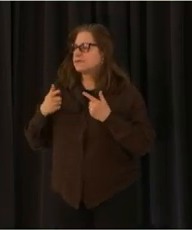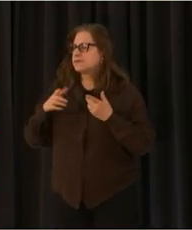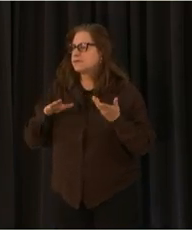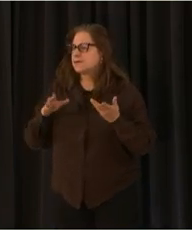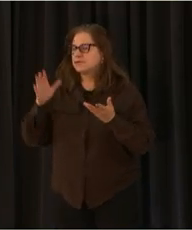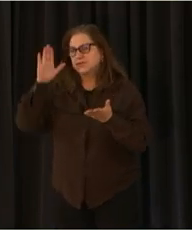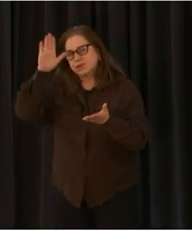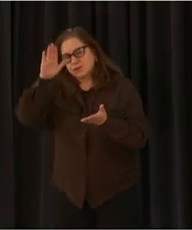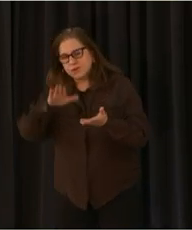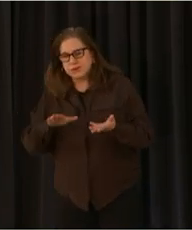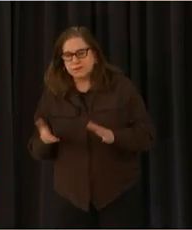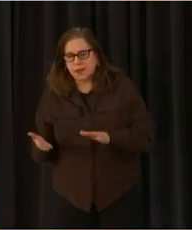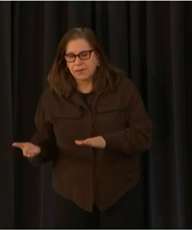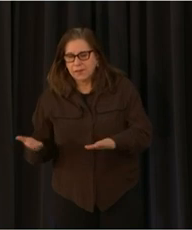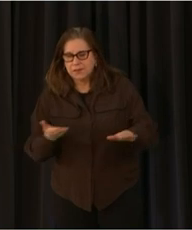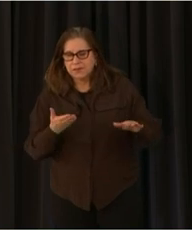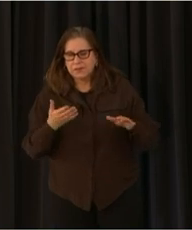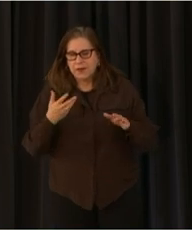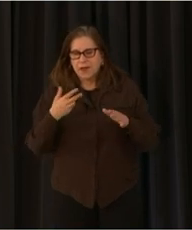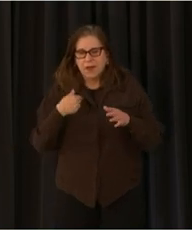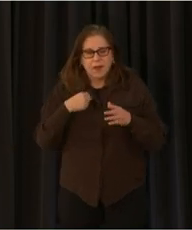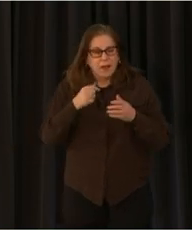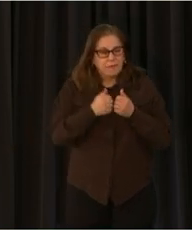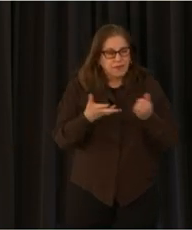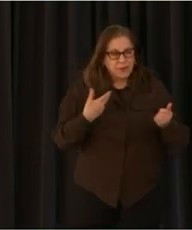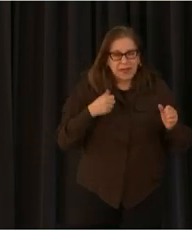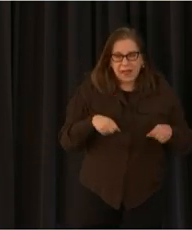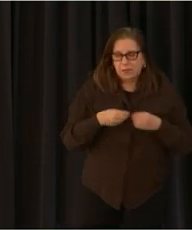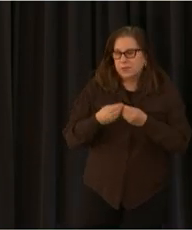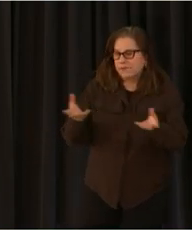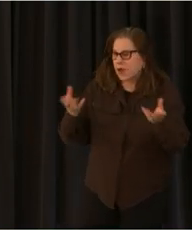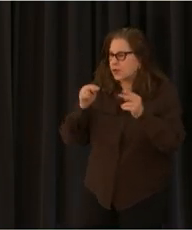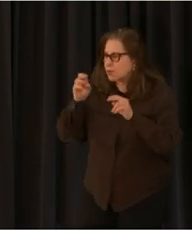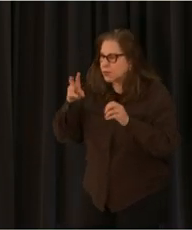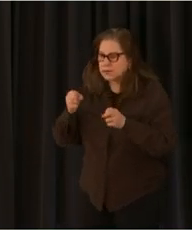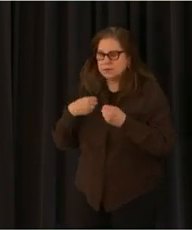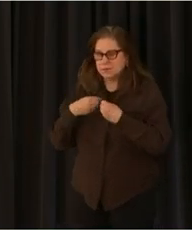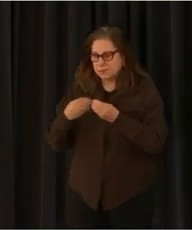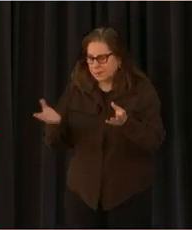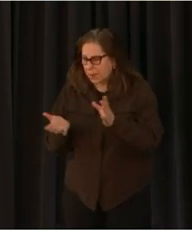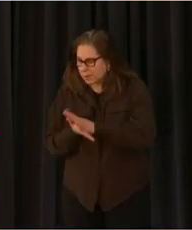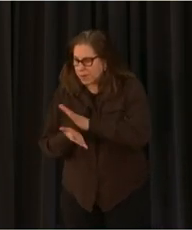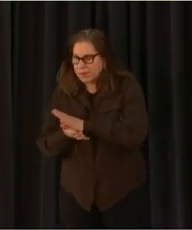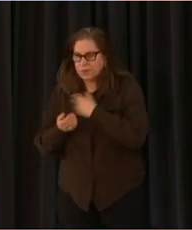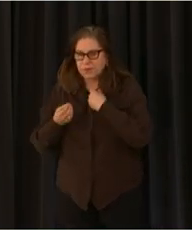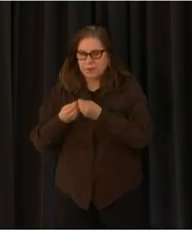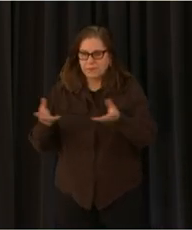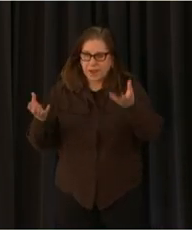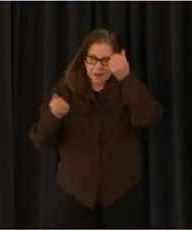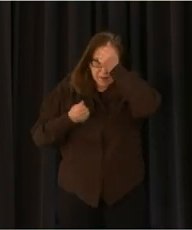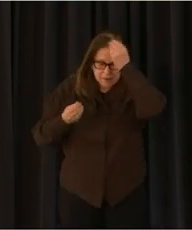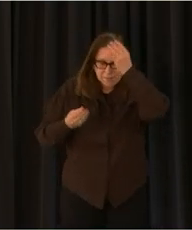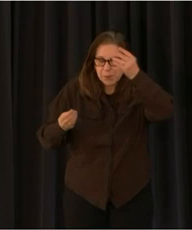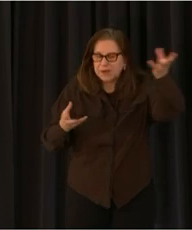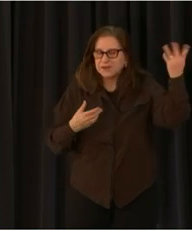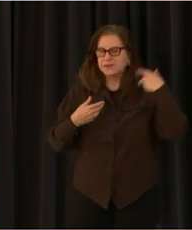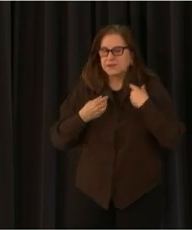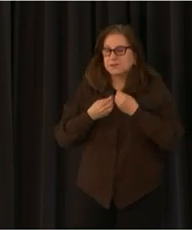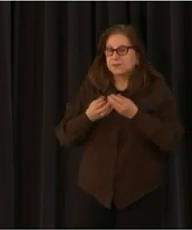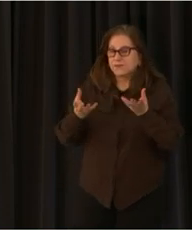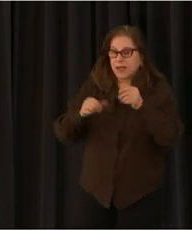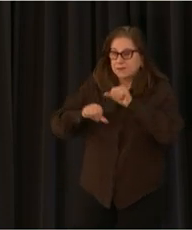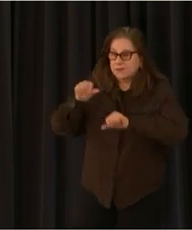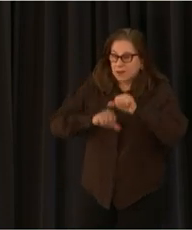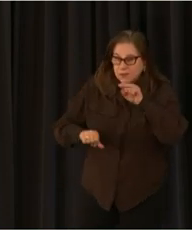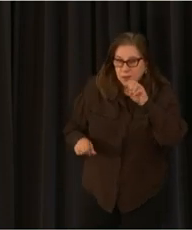we publish, we review it to ensure that it is up to date in terms of the science. All of the guidance that we provide here, and the reason why